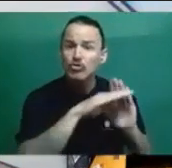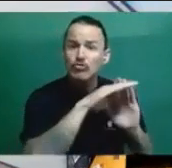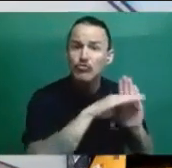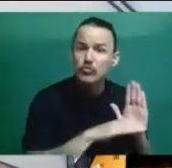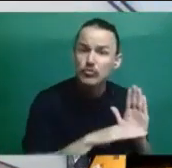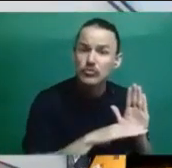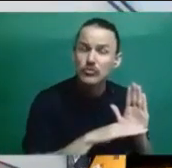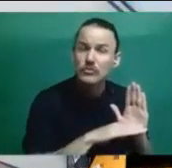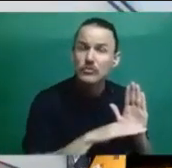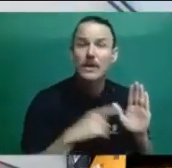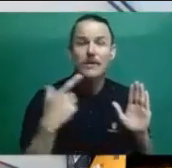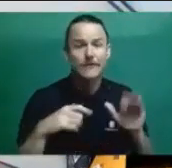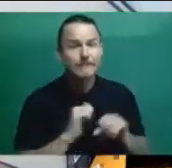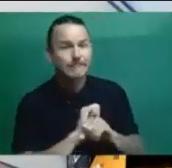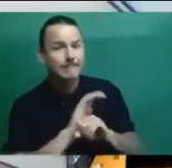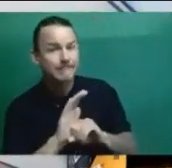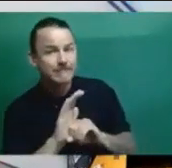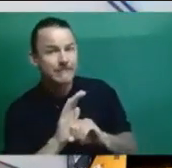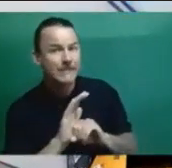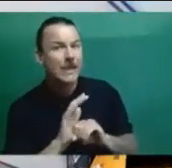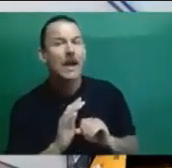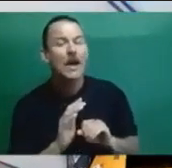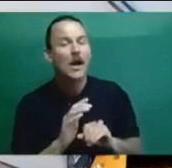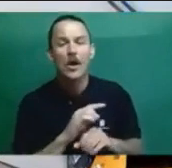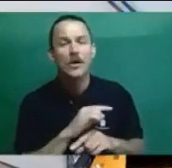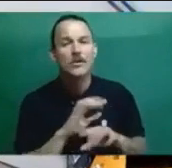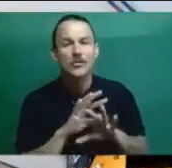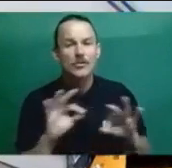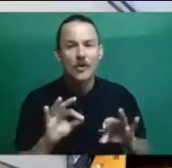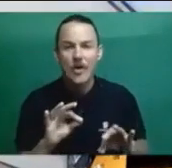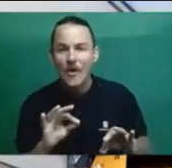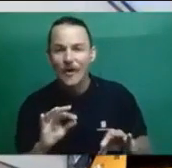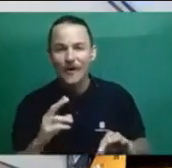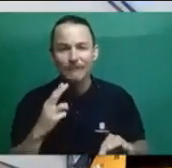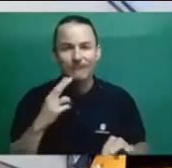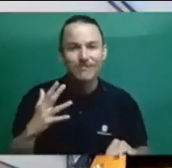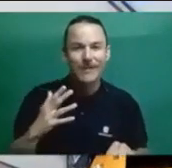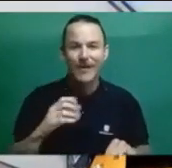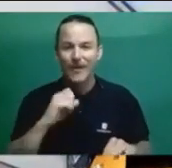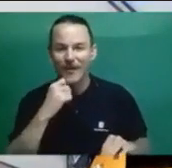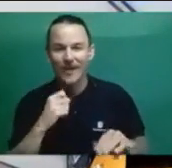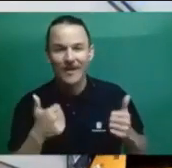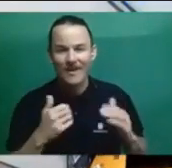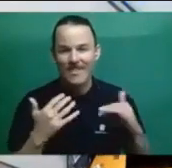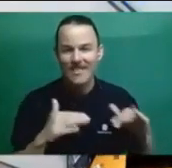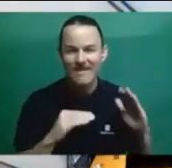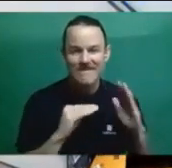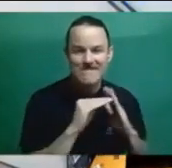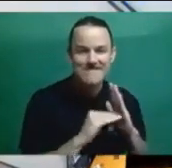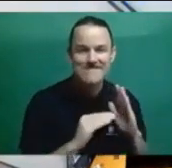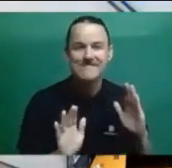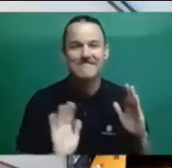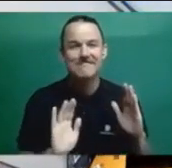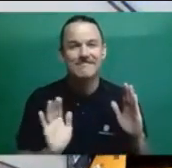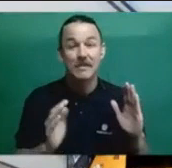by stealth make other changes. Gaming, for instance, is a legitimate form of recreational activity.